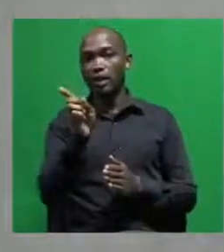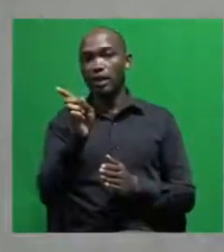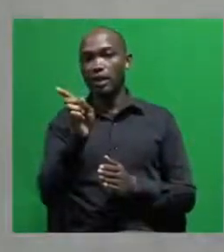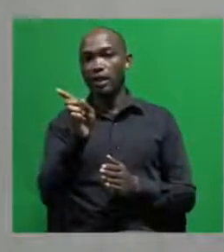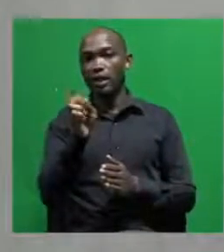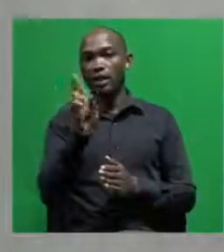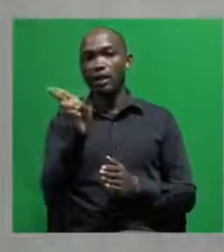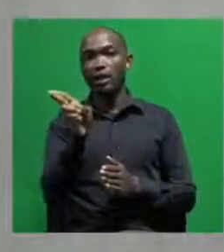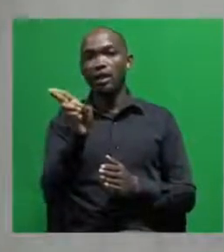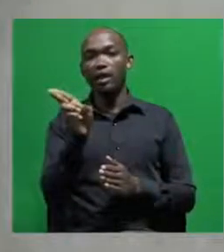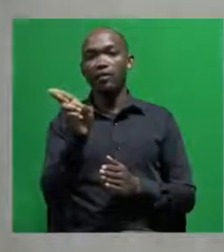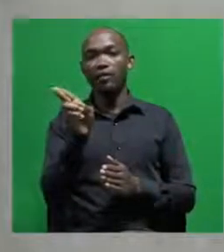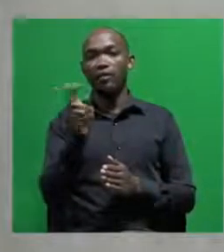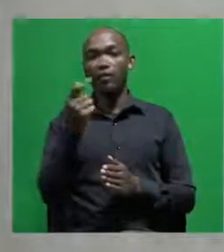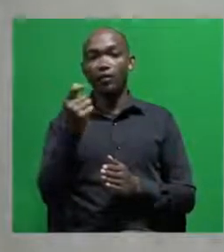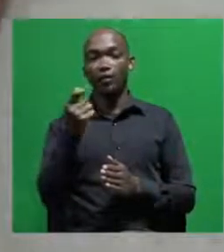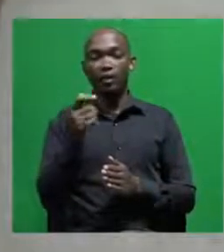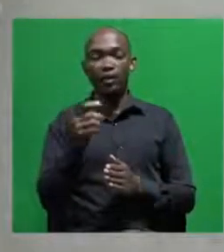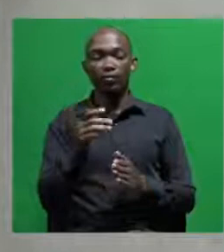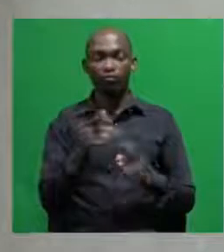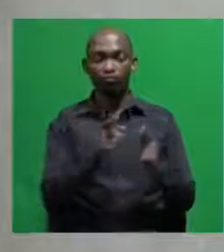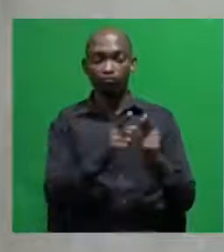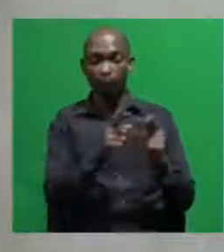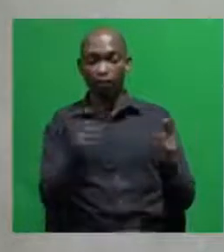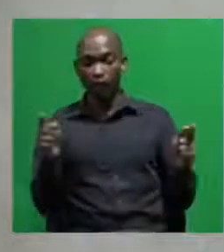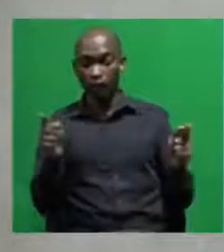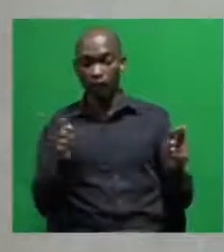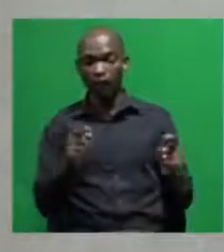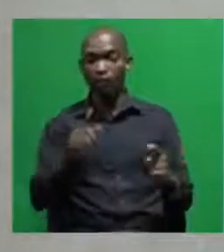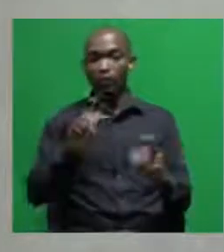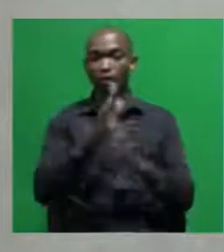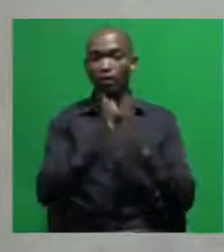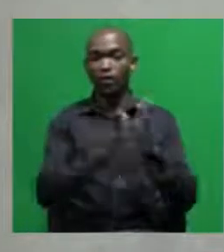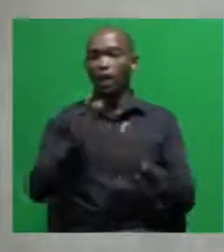Then from this point to this point,